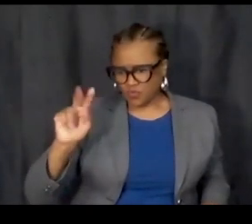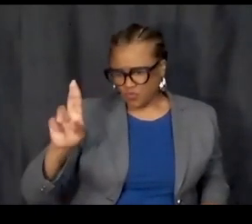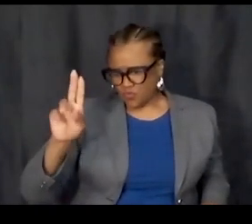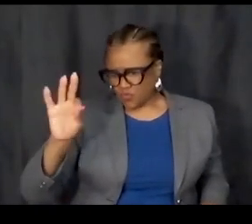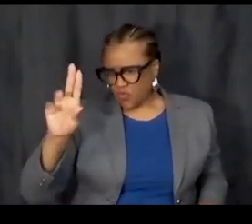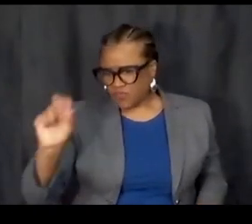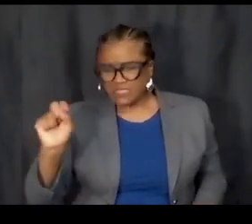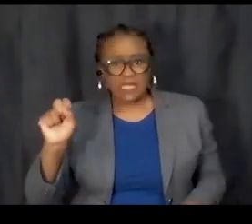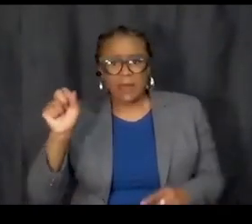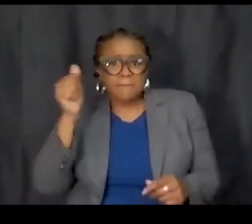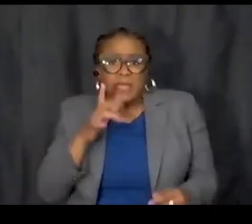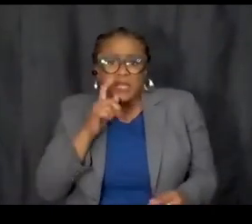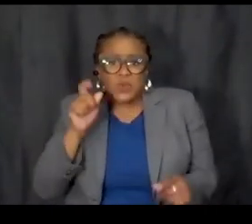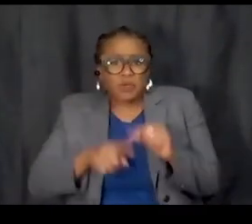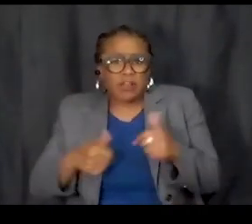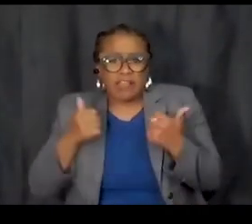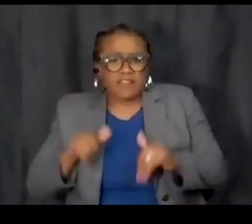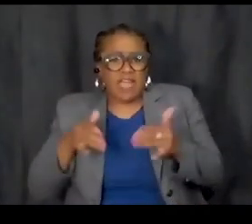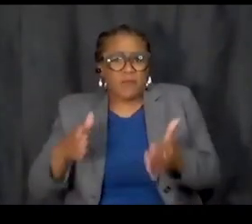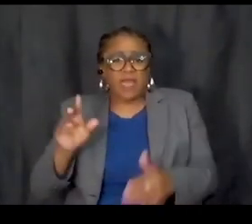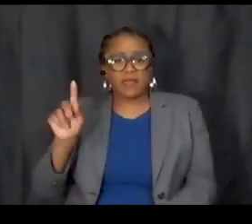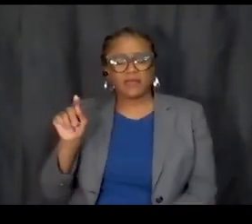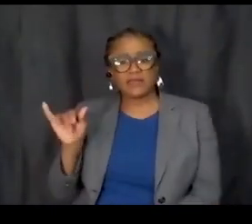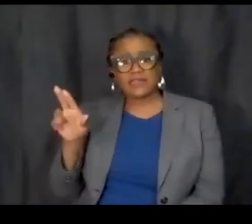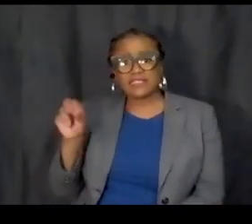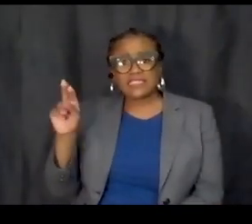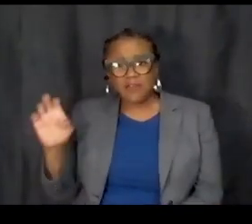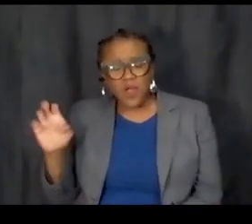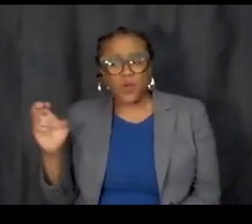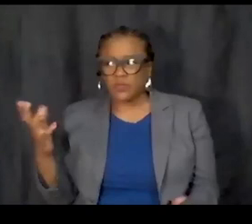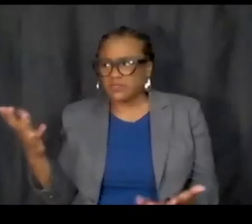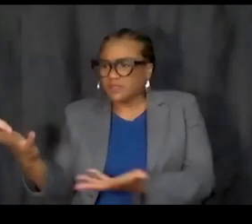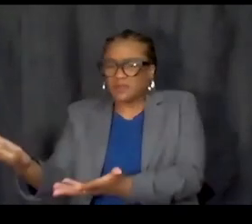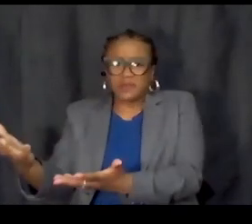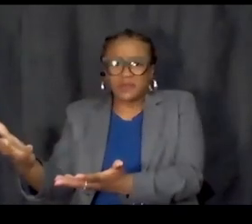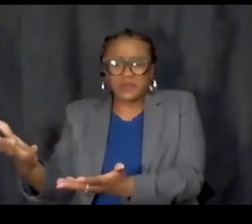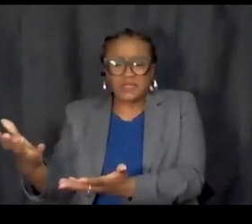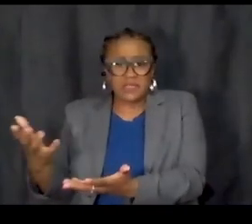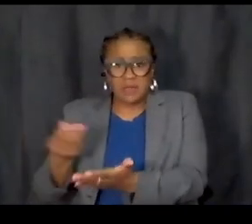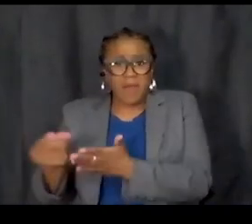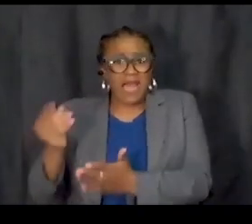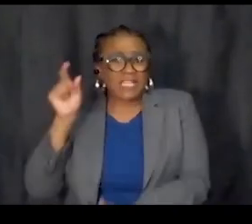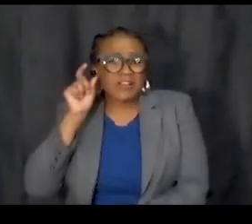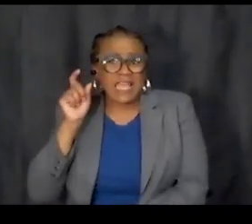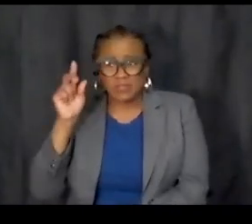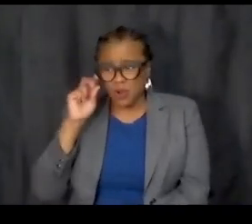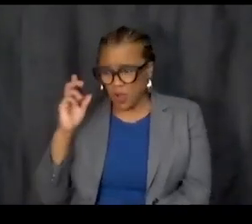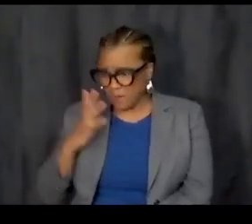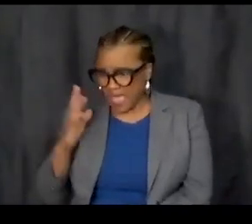this. Tyrone, I won writing awards, bought new hearing aids and heard my name through the